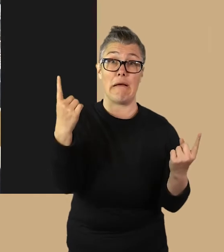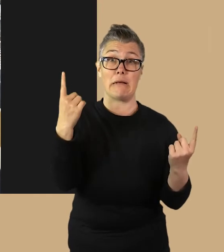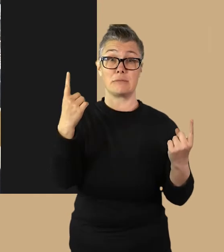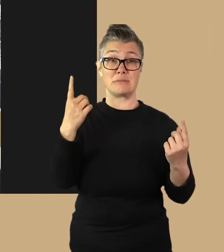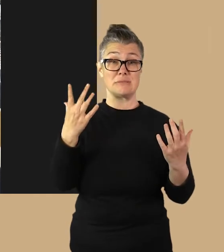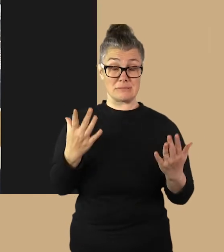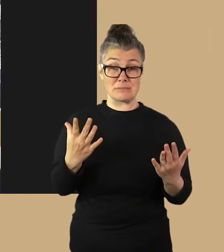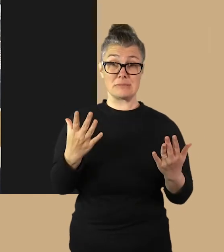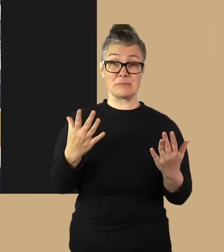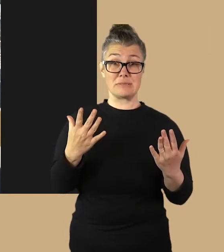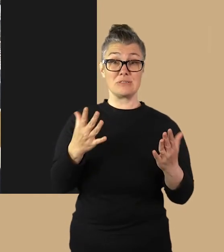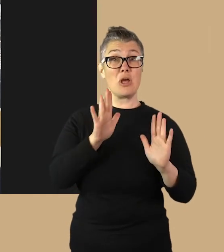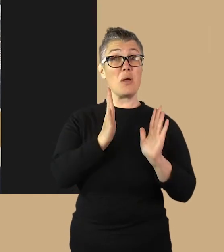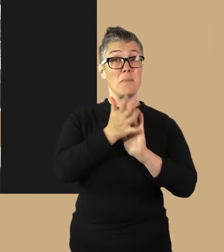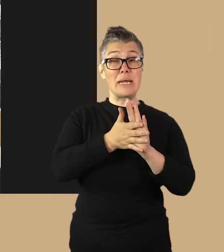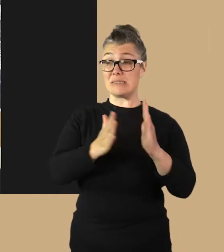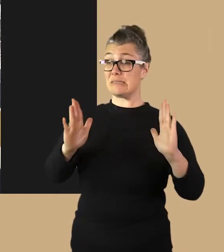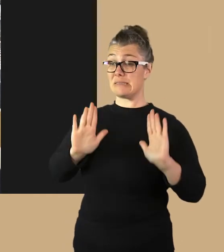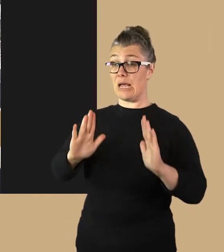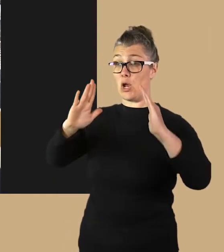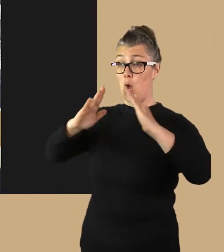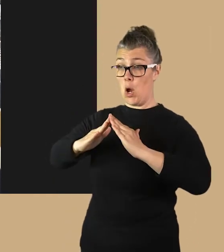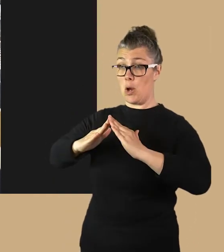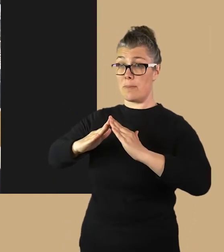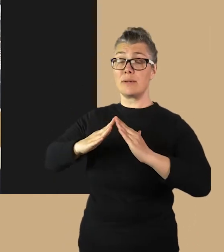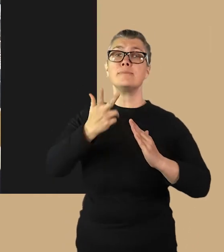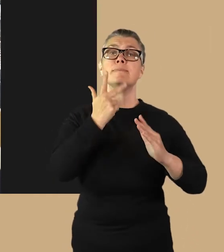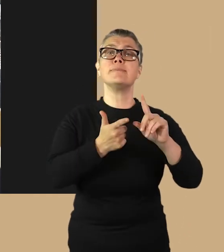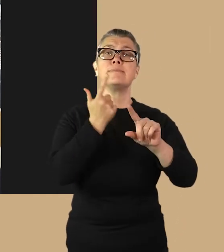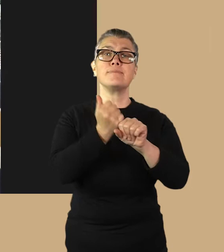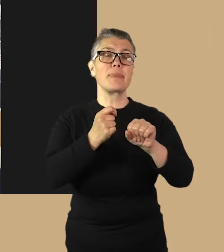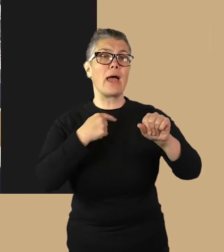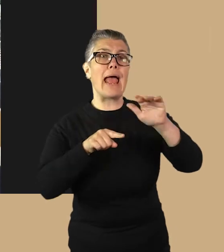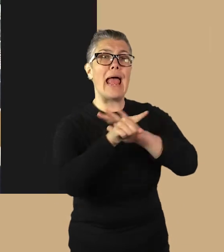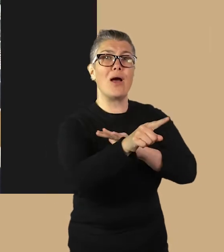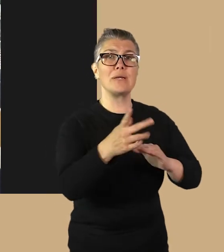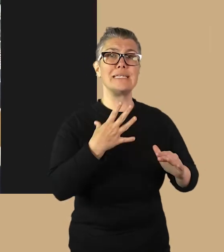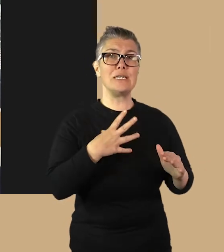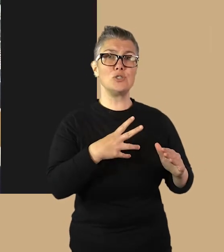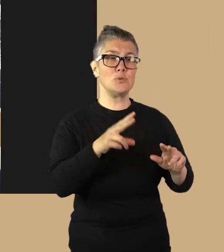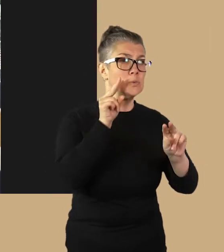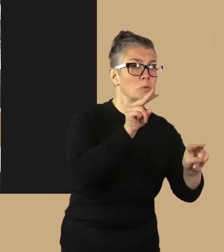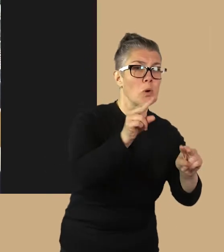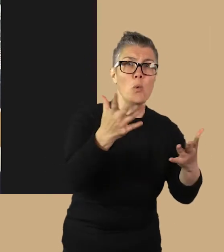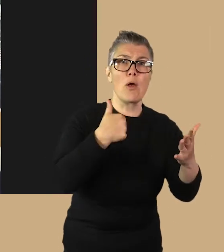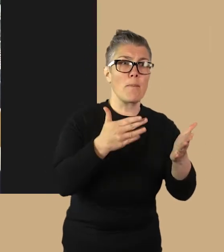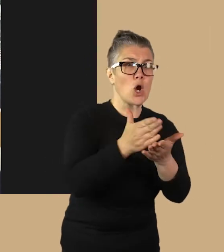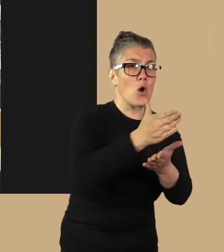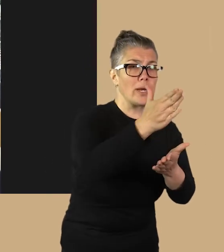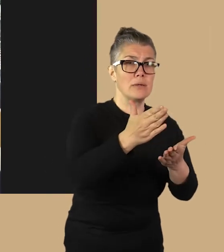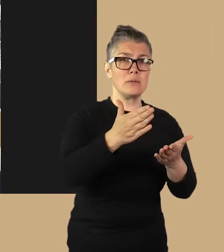outside of my house when I need to concentrate, look at where I'm going, speak, and walk at the same time. It's like